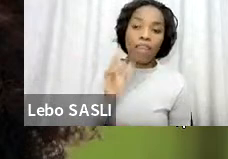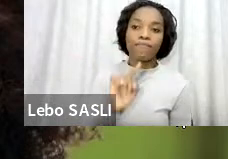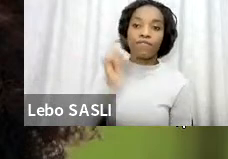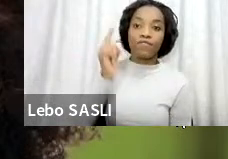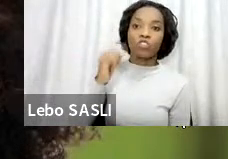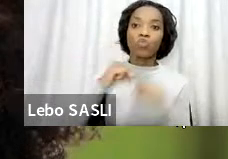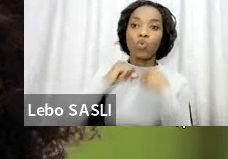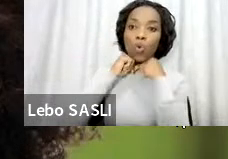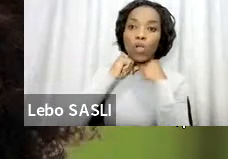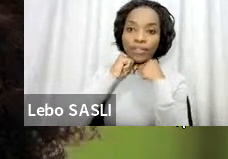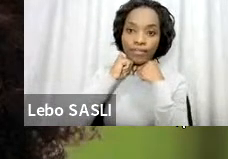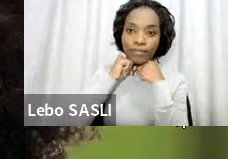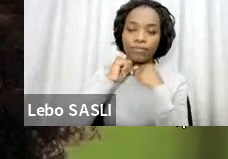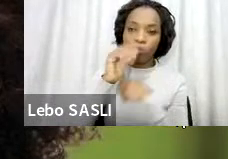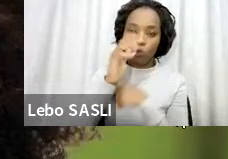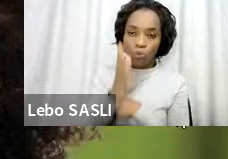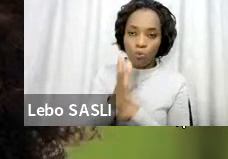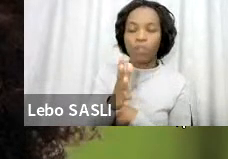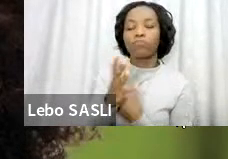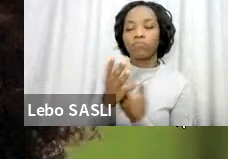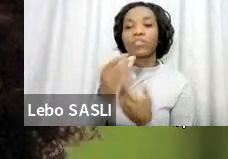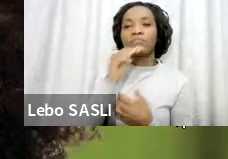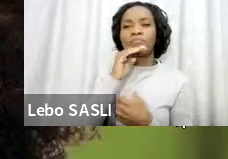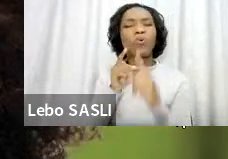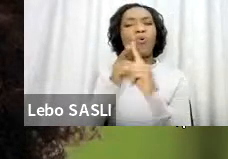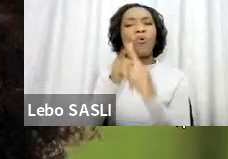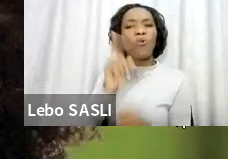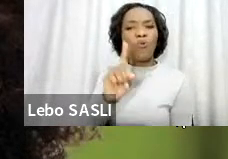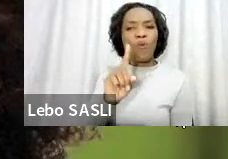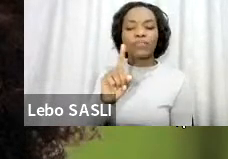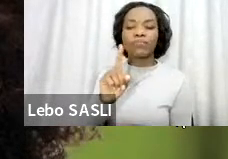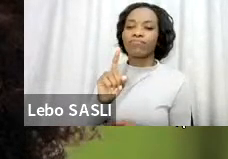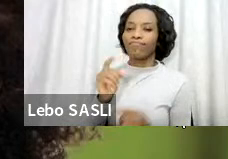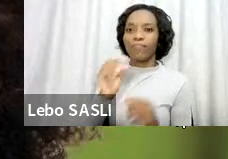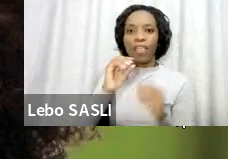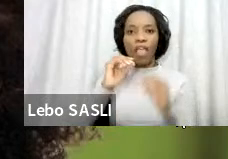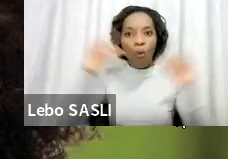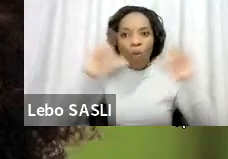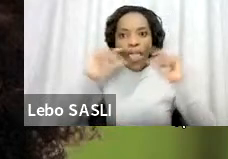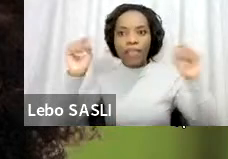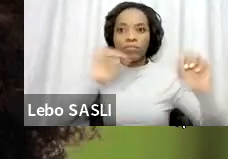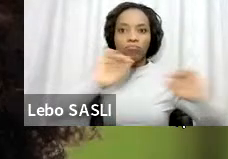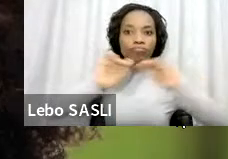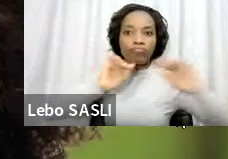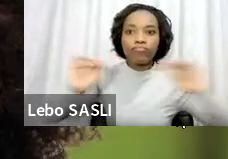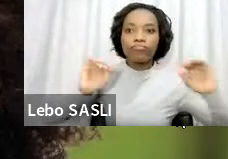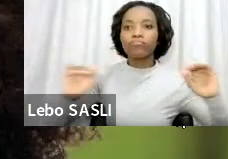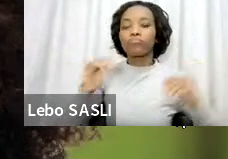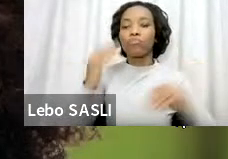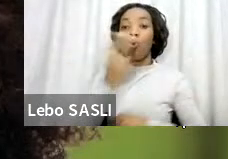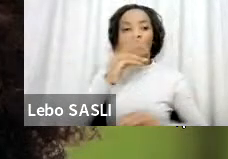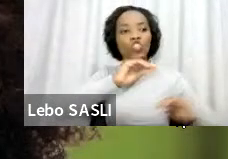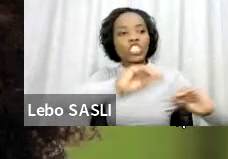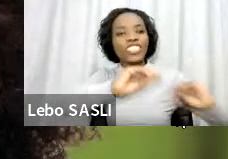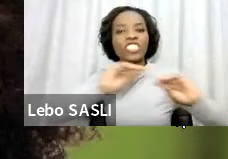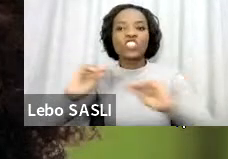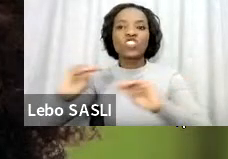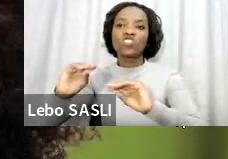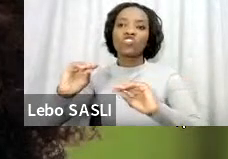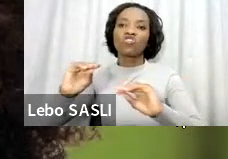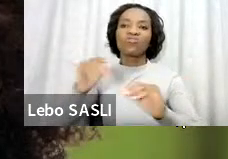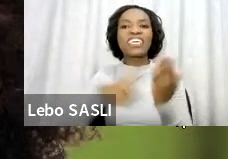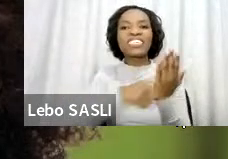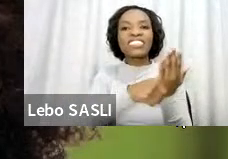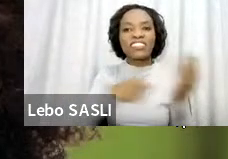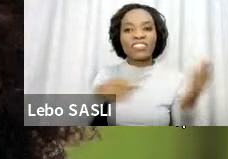The purpose thereof is to create awareness and educate taxpayers about the OTO services. We will